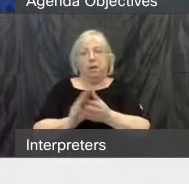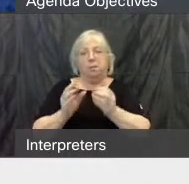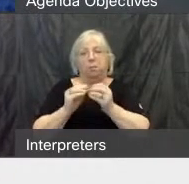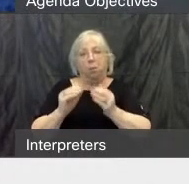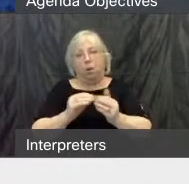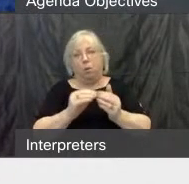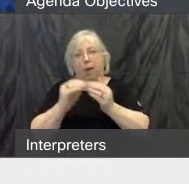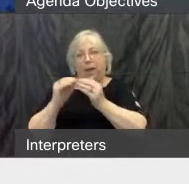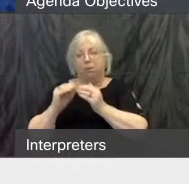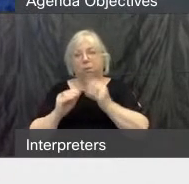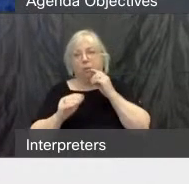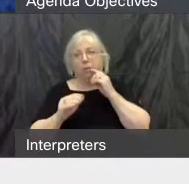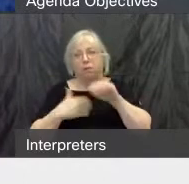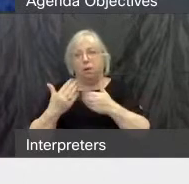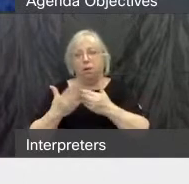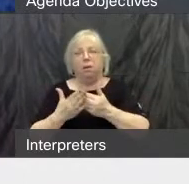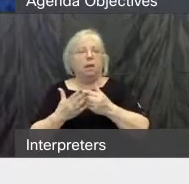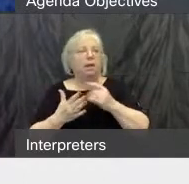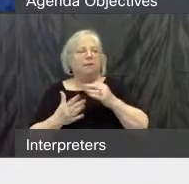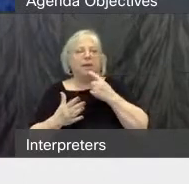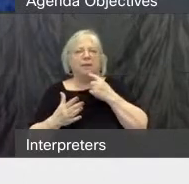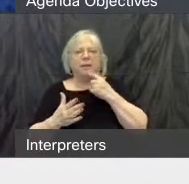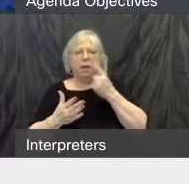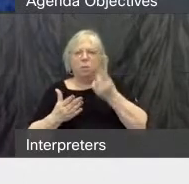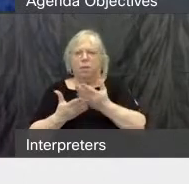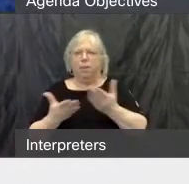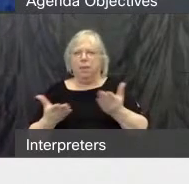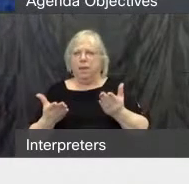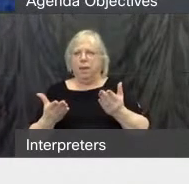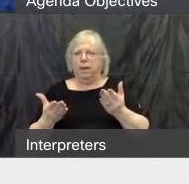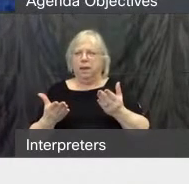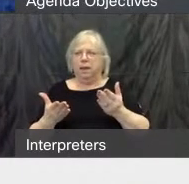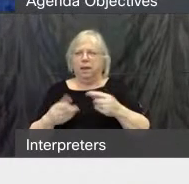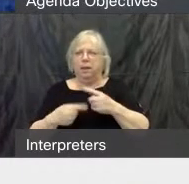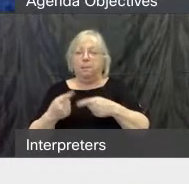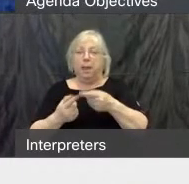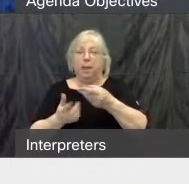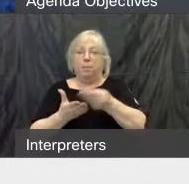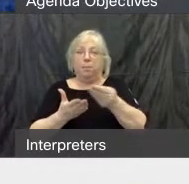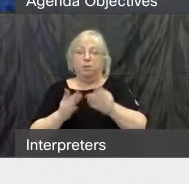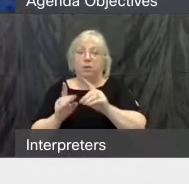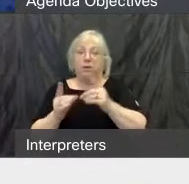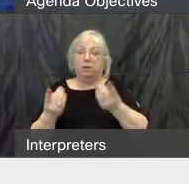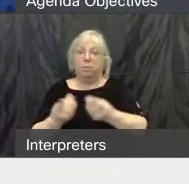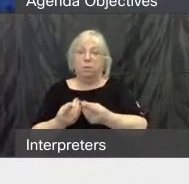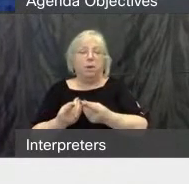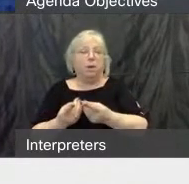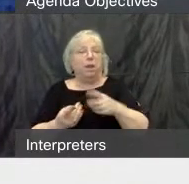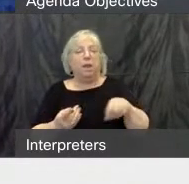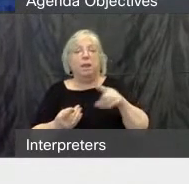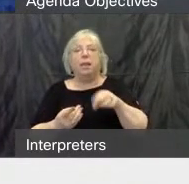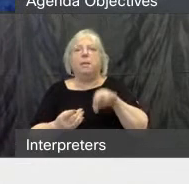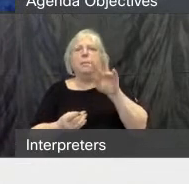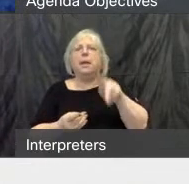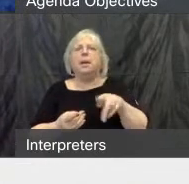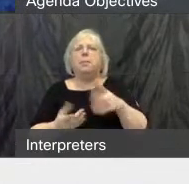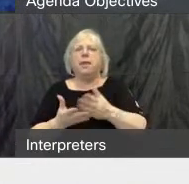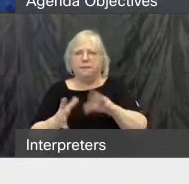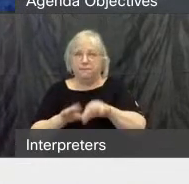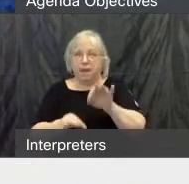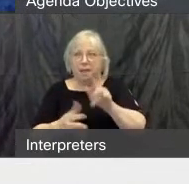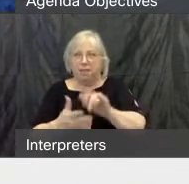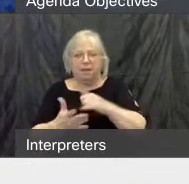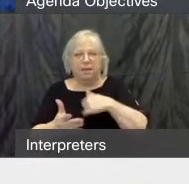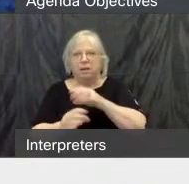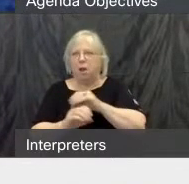field. And if I can say one thing about the purchasing department, they pick up things that nobody else